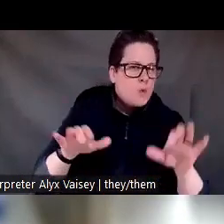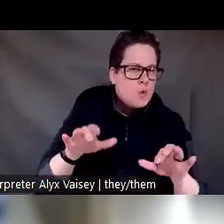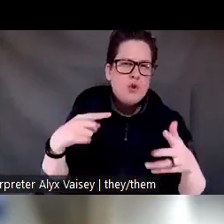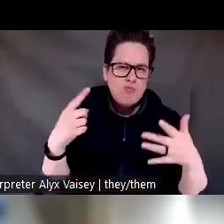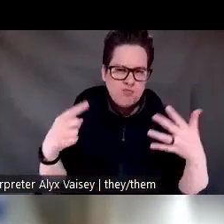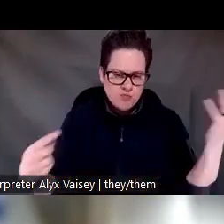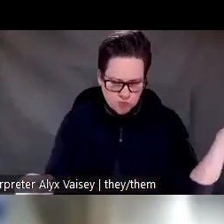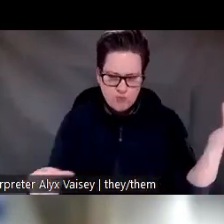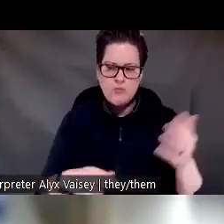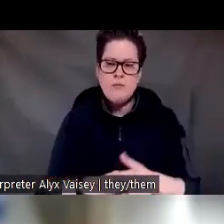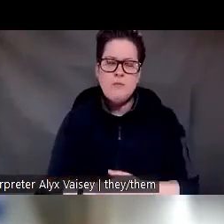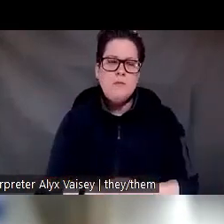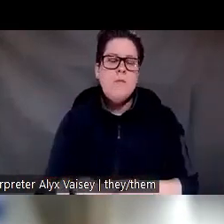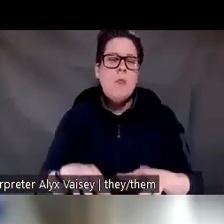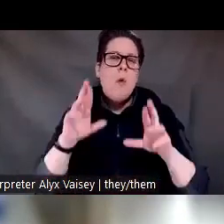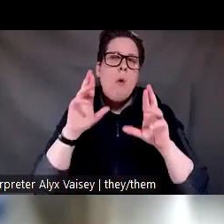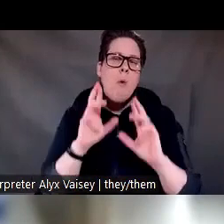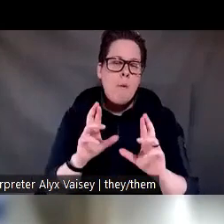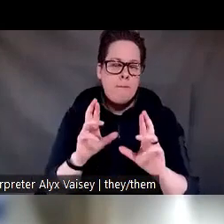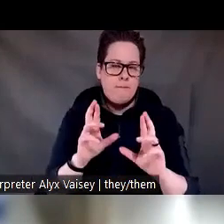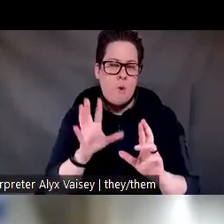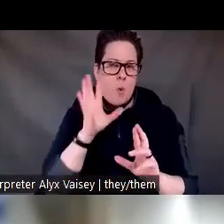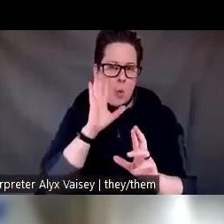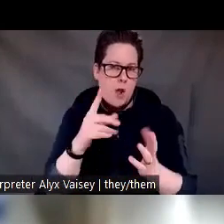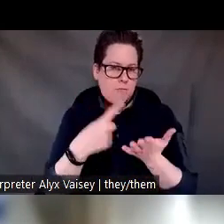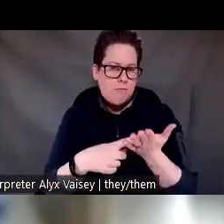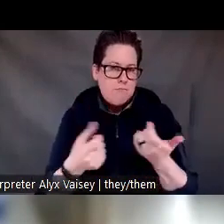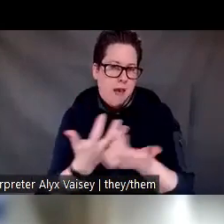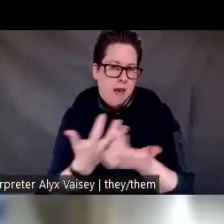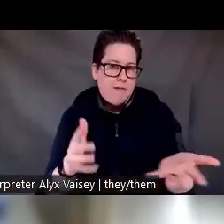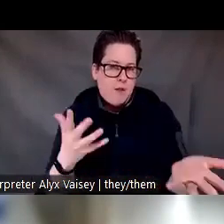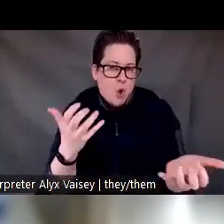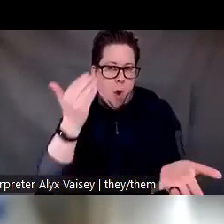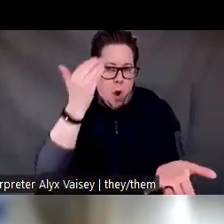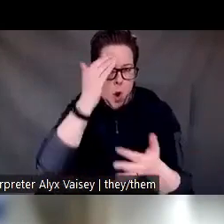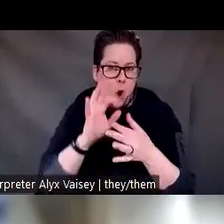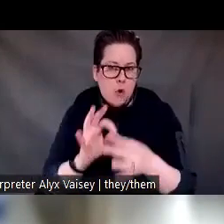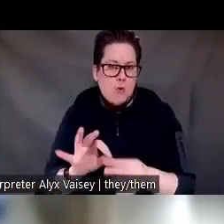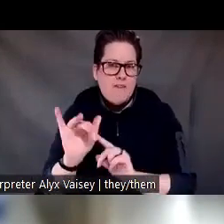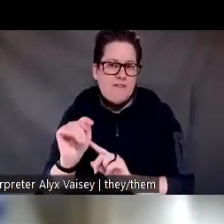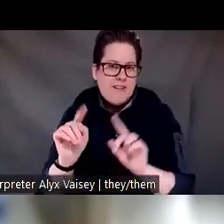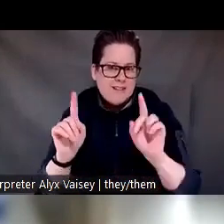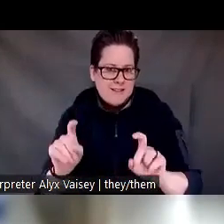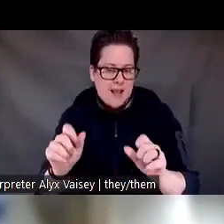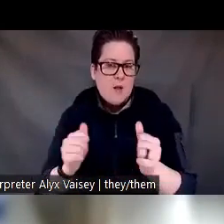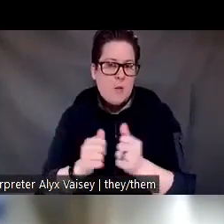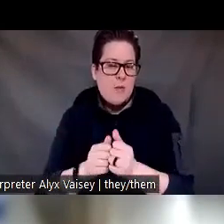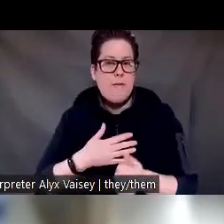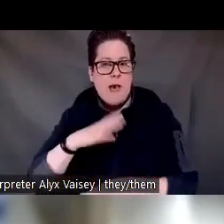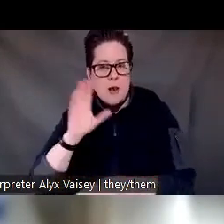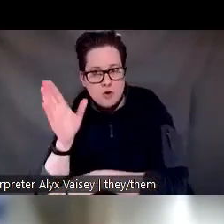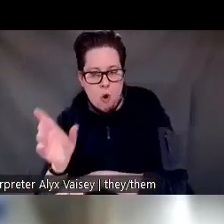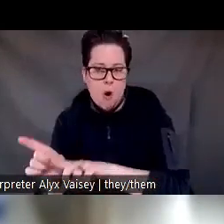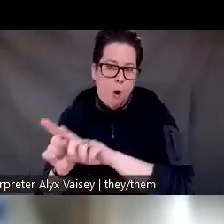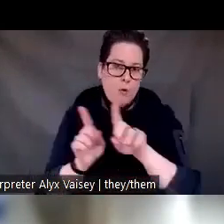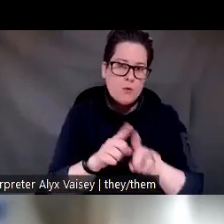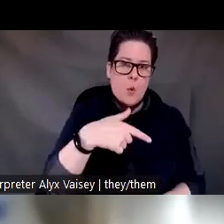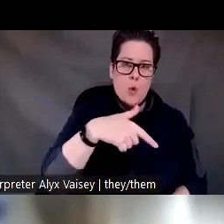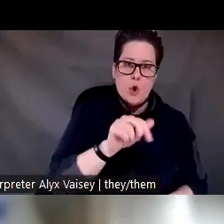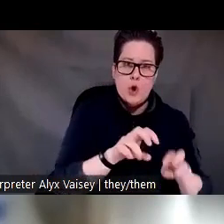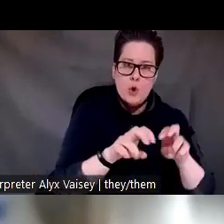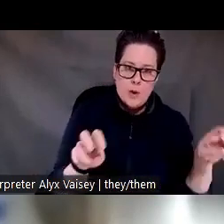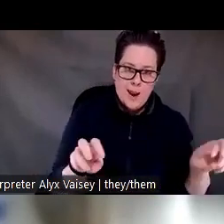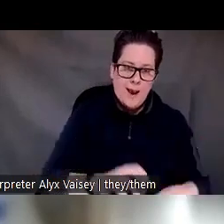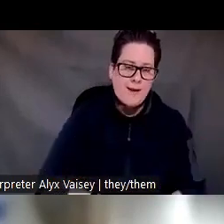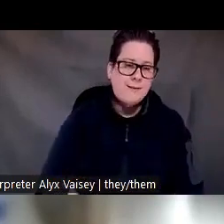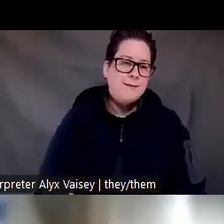forth. Hopefully we'll touch on everything you'll want to know about FIT testing between this talk and the Q&A session.